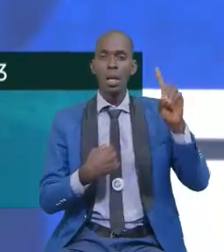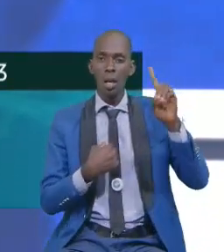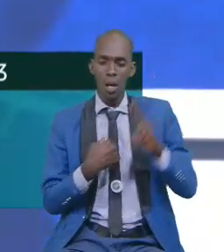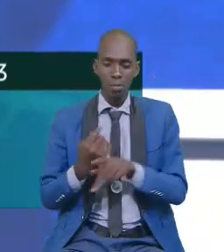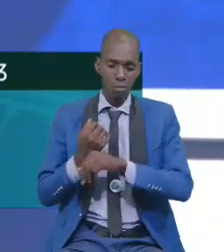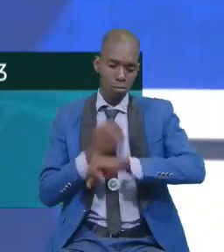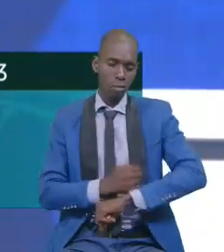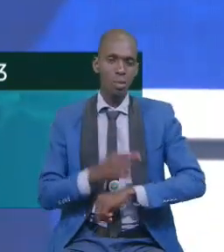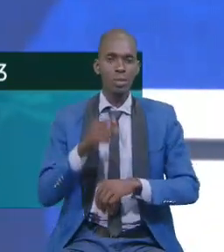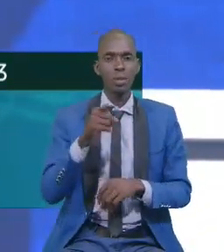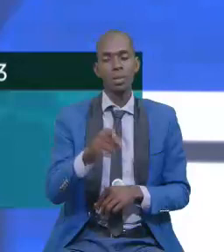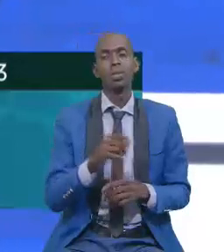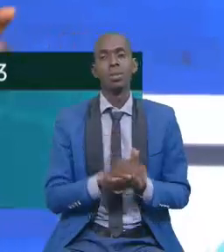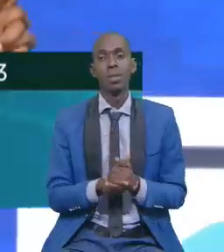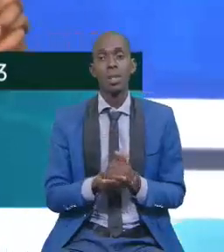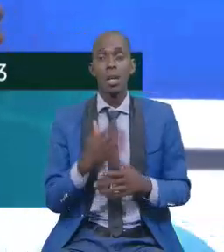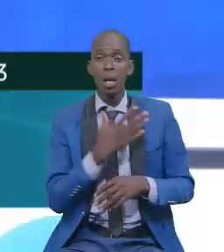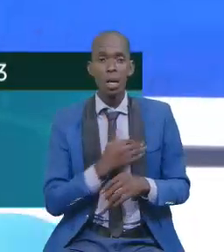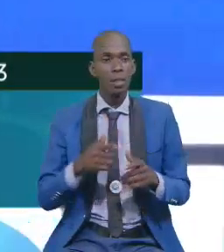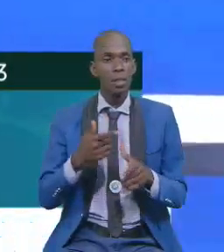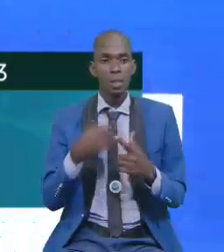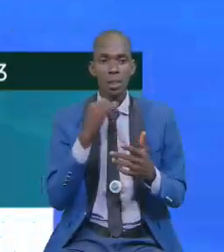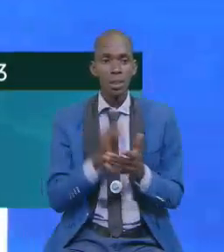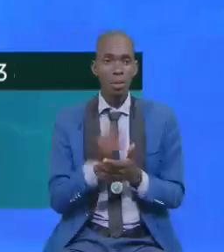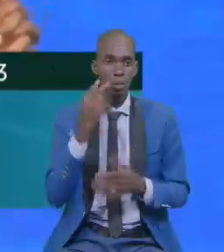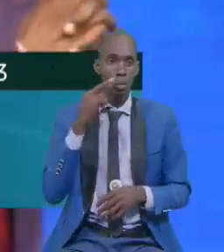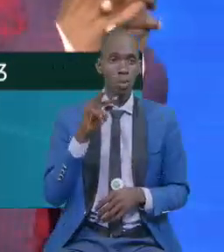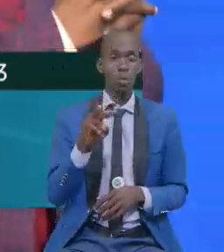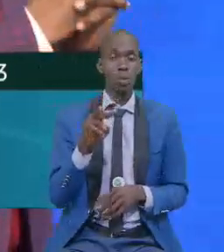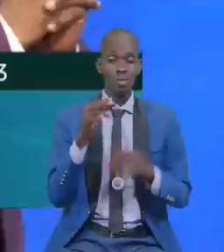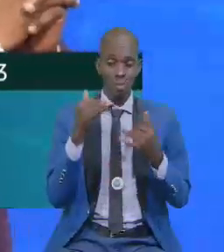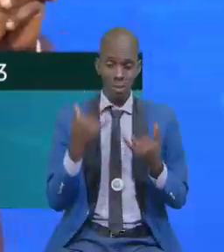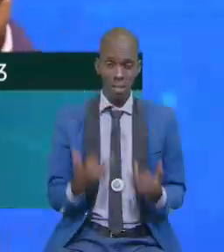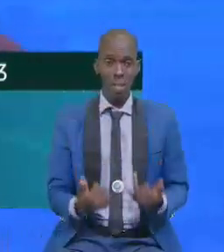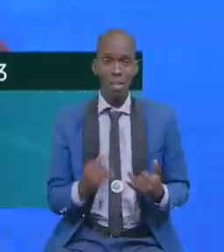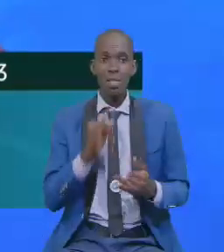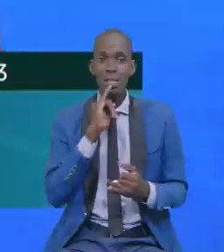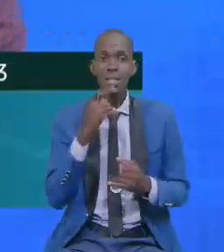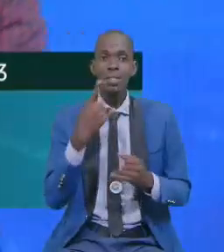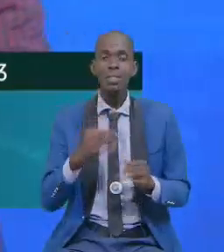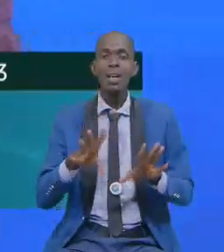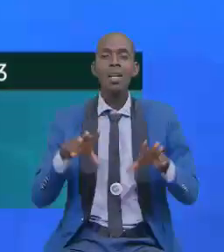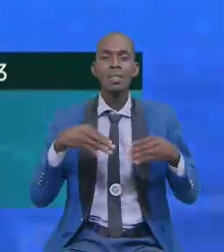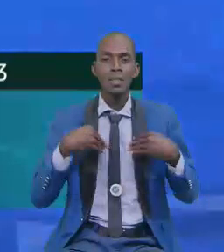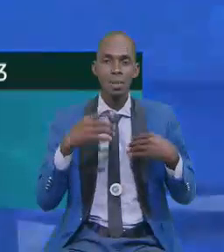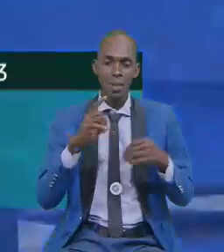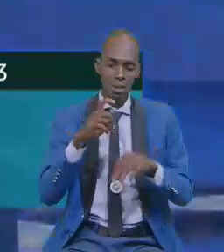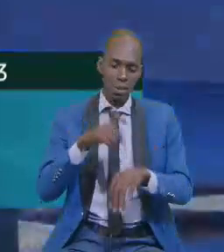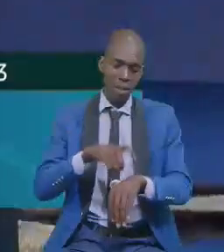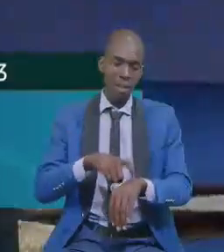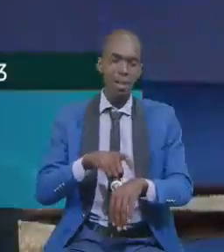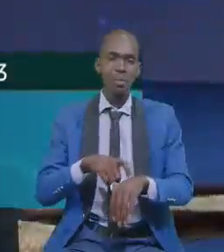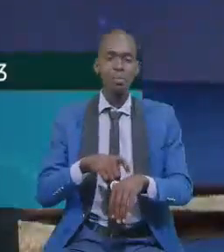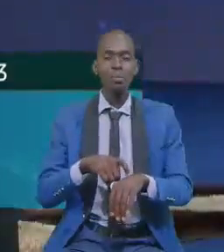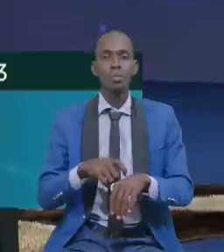thee. And then it says, behold, now is the accepted time.